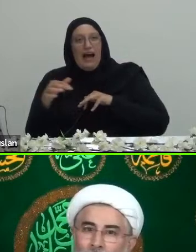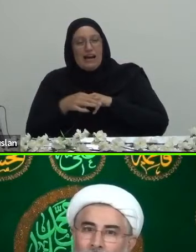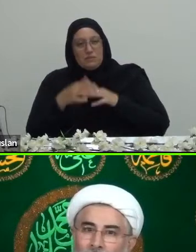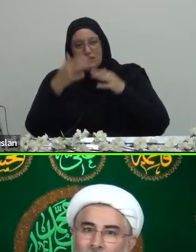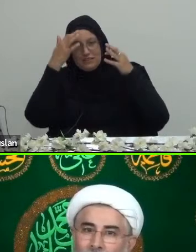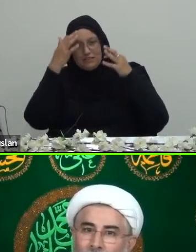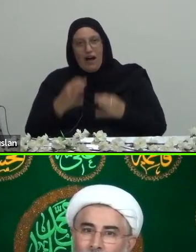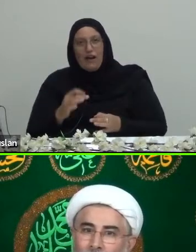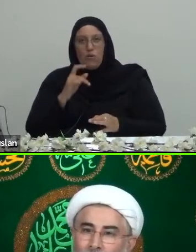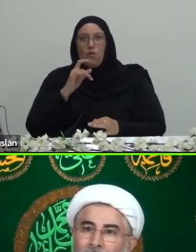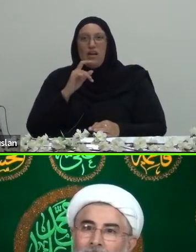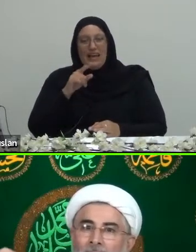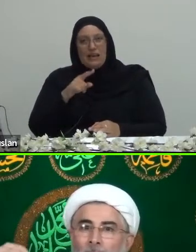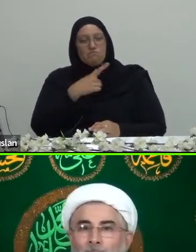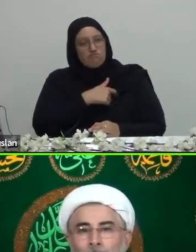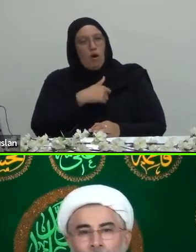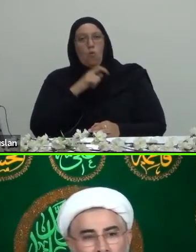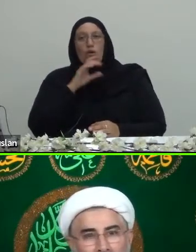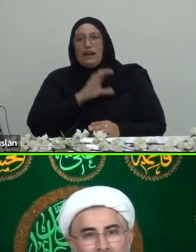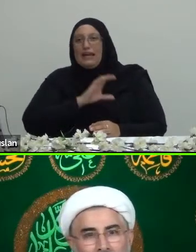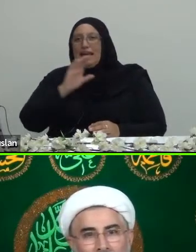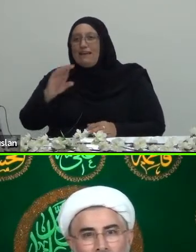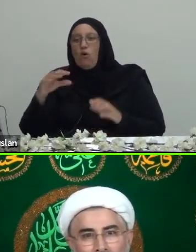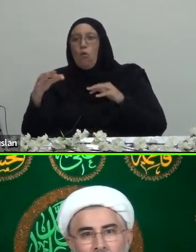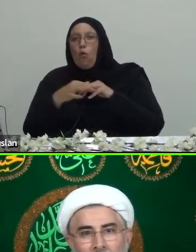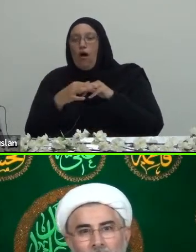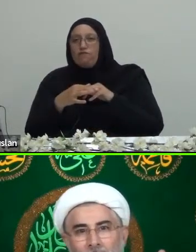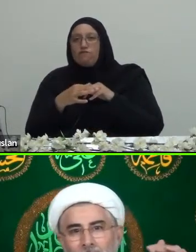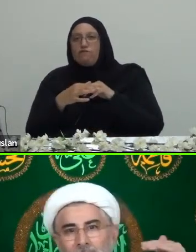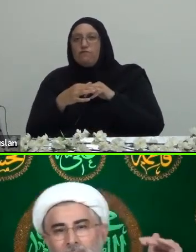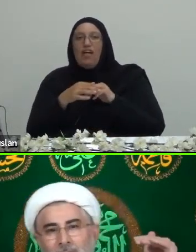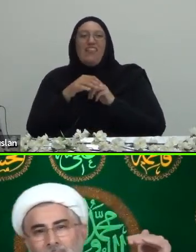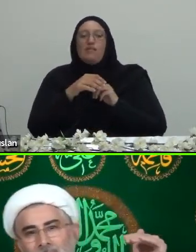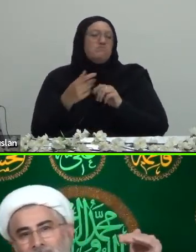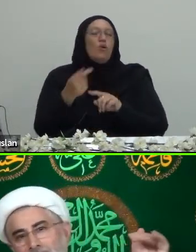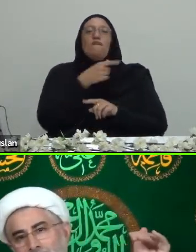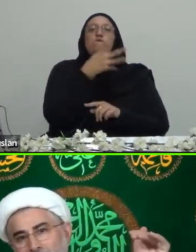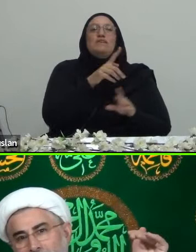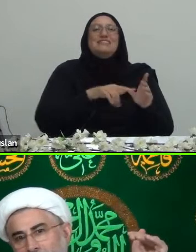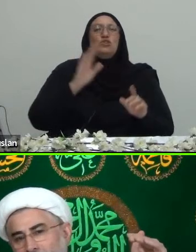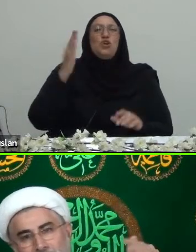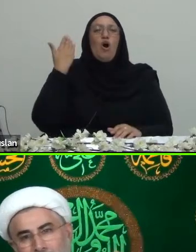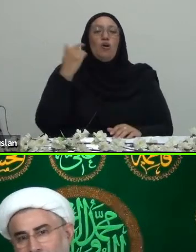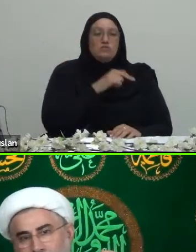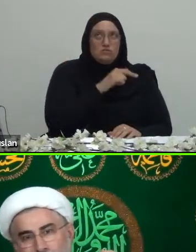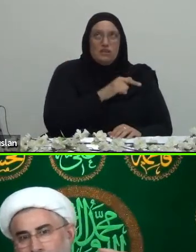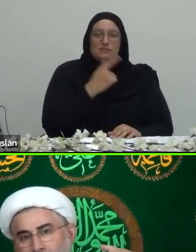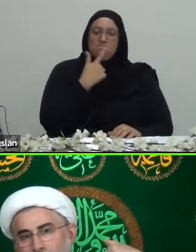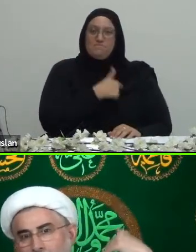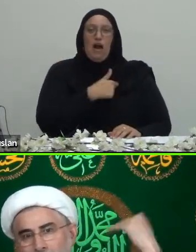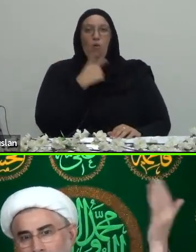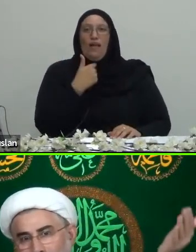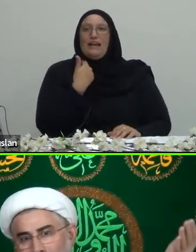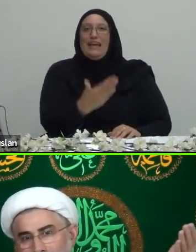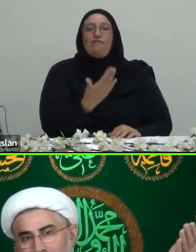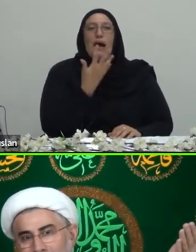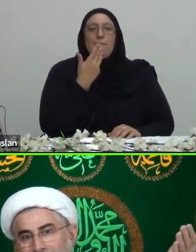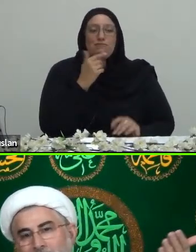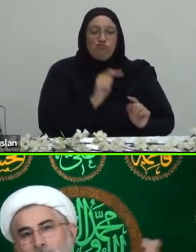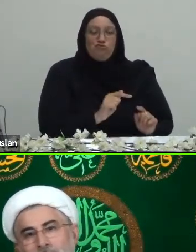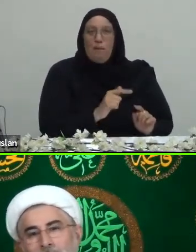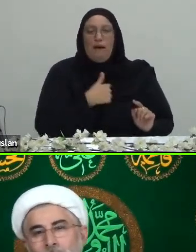certain amount of money. Today's calculation will be that much, so usually much